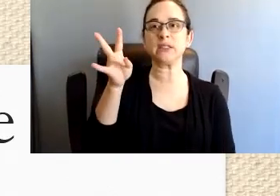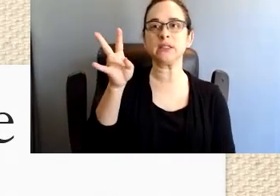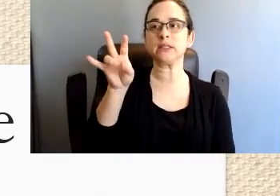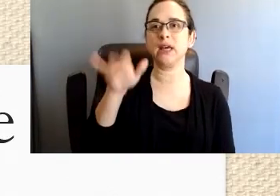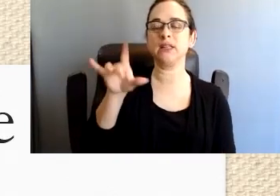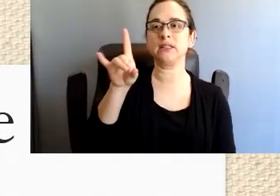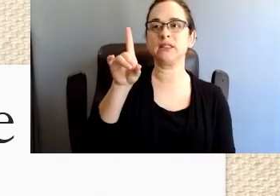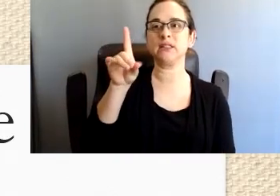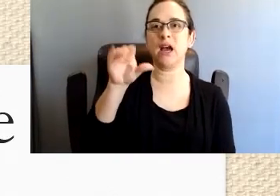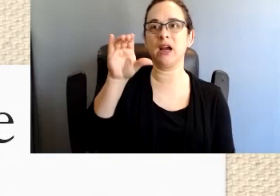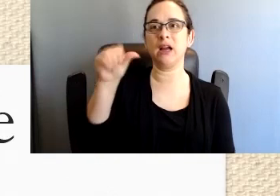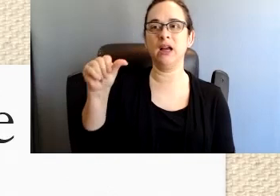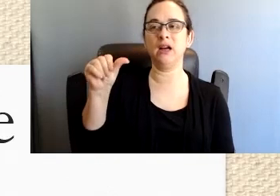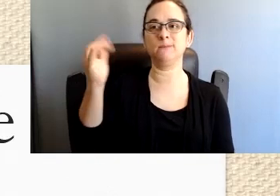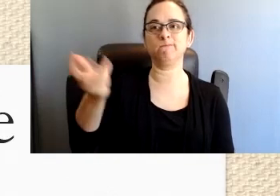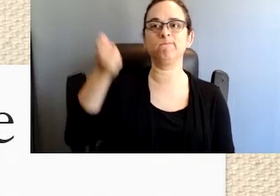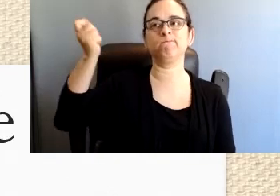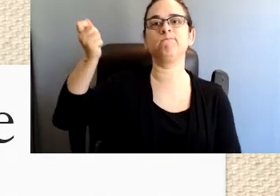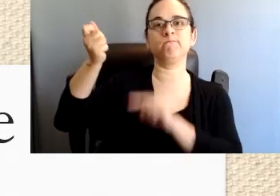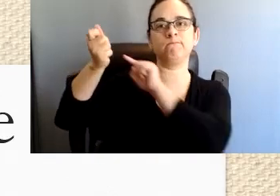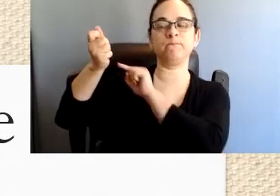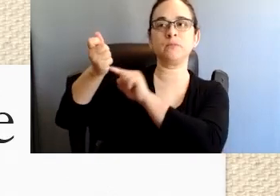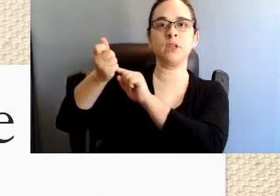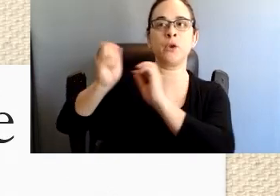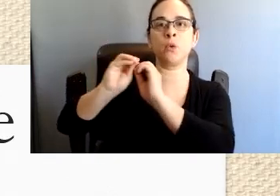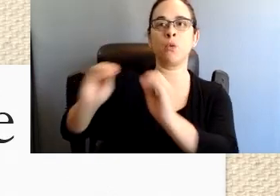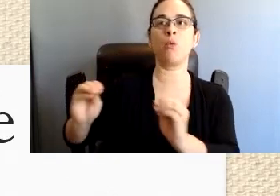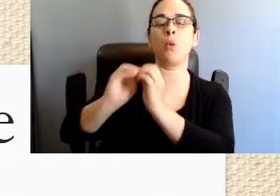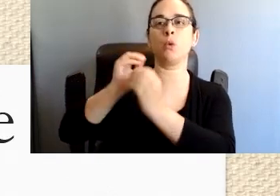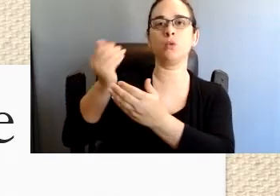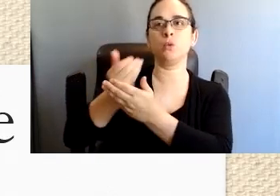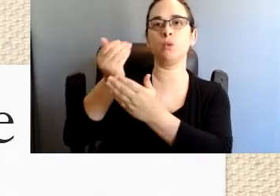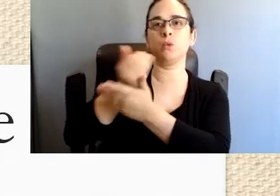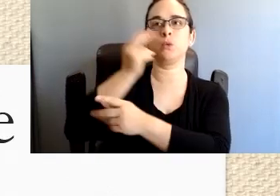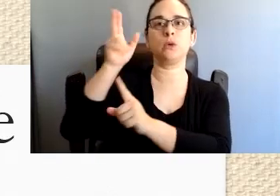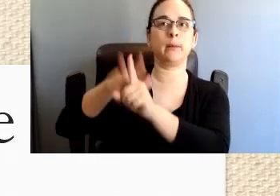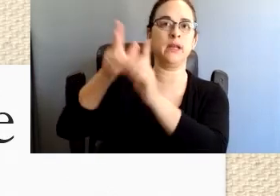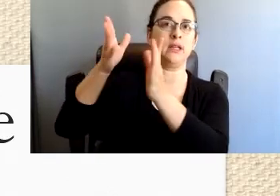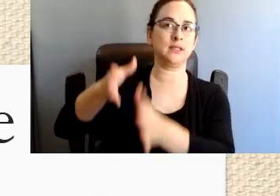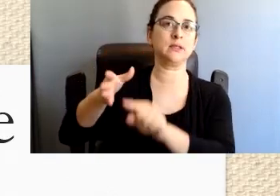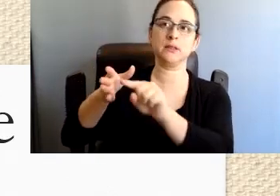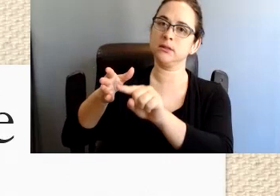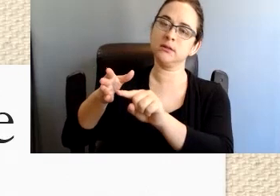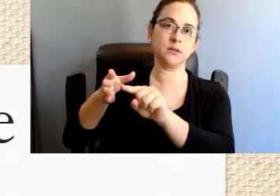our for new applicants who qualify for that program. So